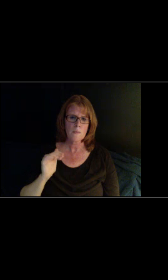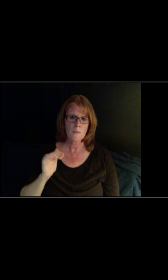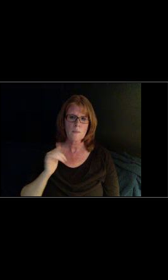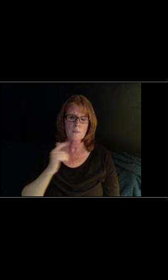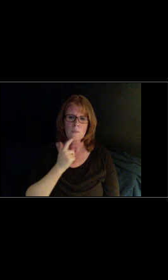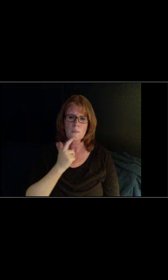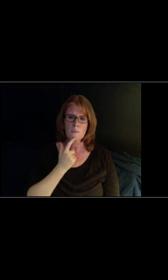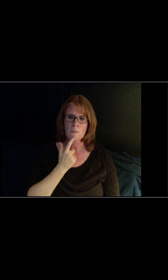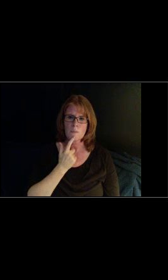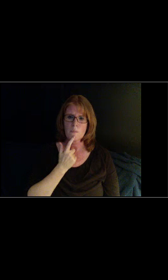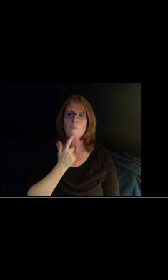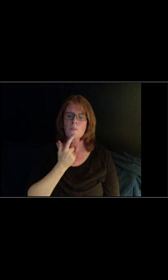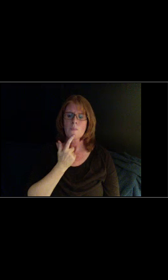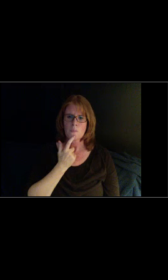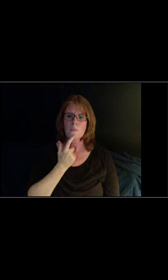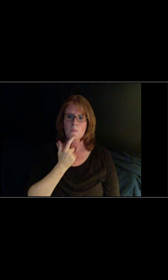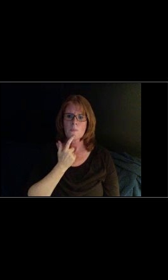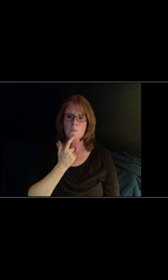Next, please.